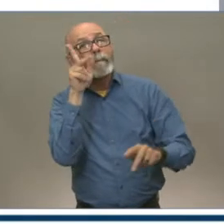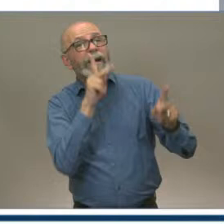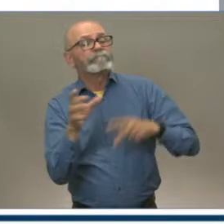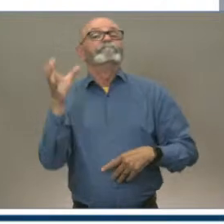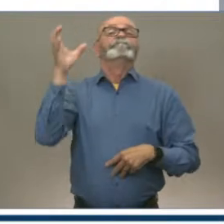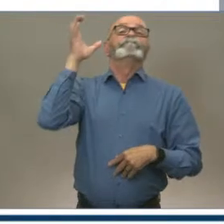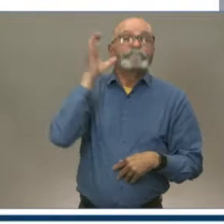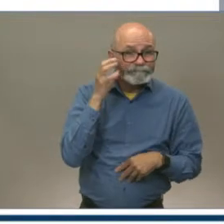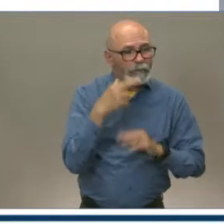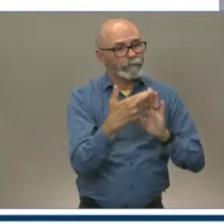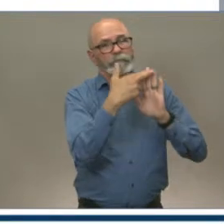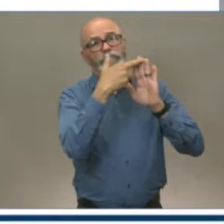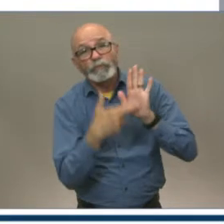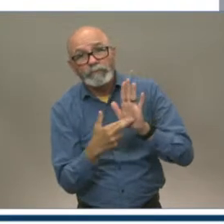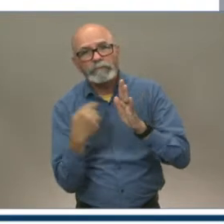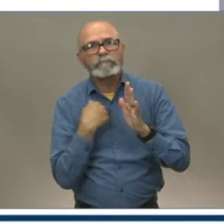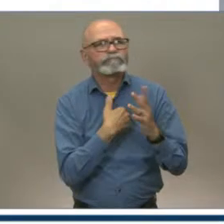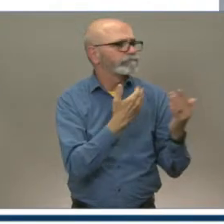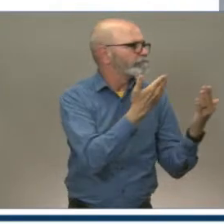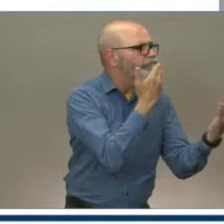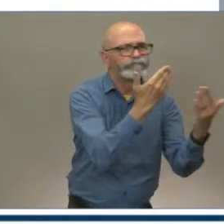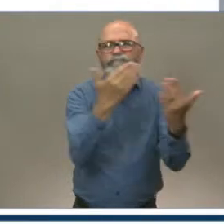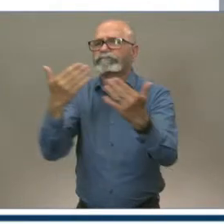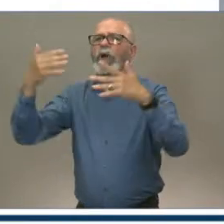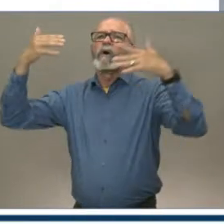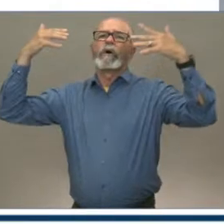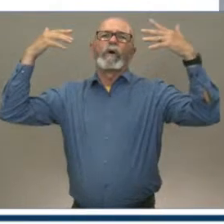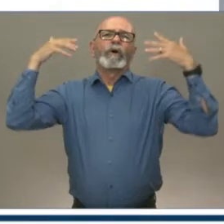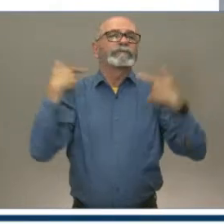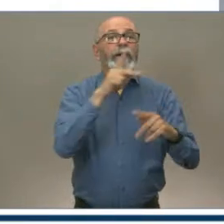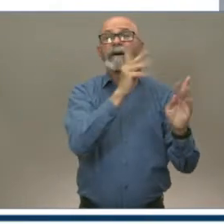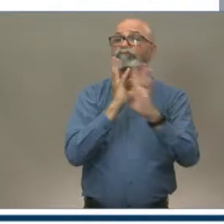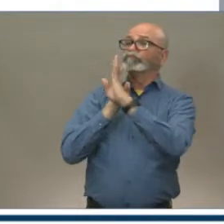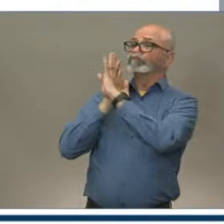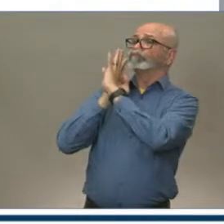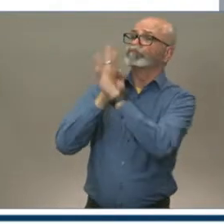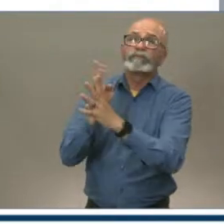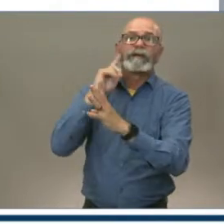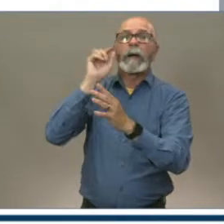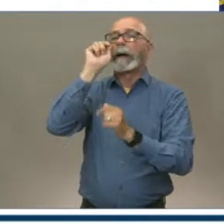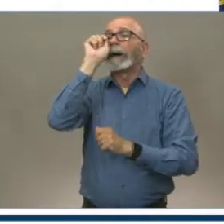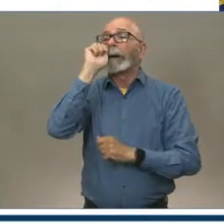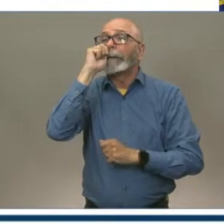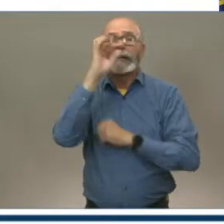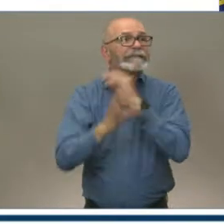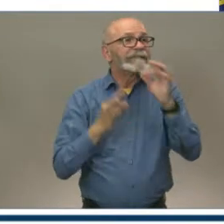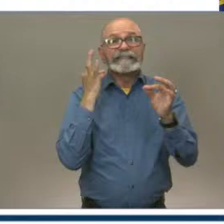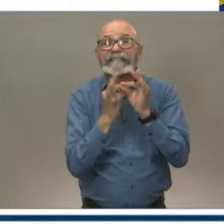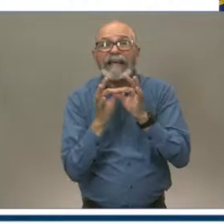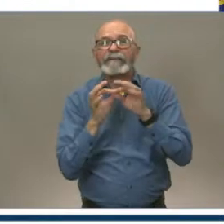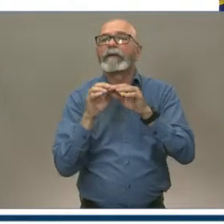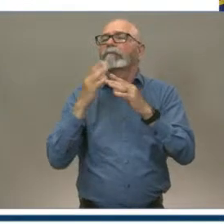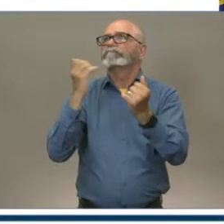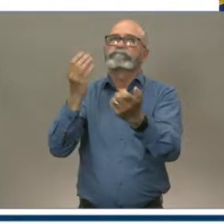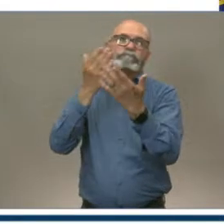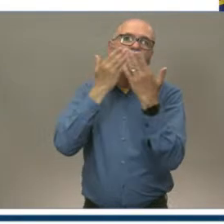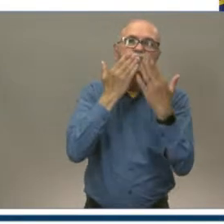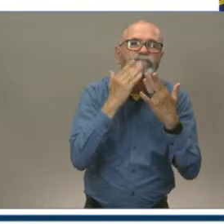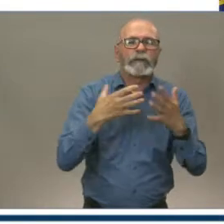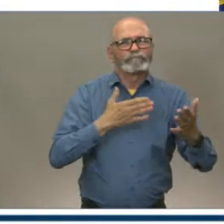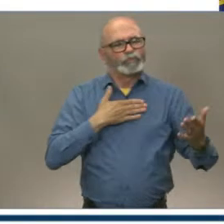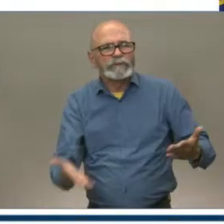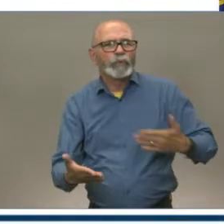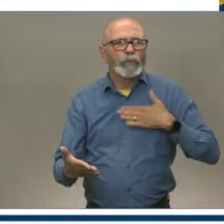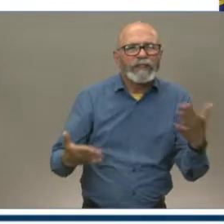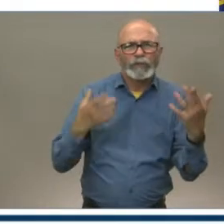and showing up in droves to get tested. Dr. Strang and I are grateful for those that are continuously cooperating with the protocols,